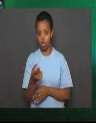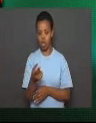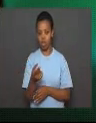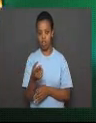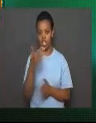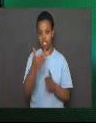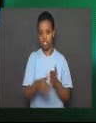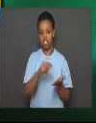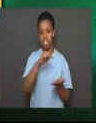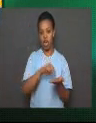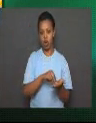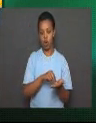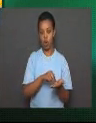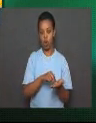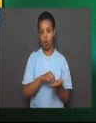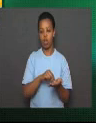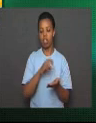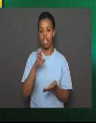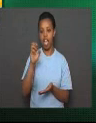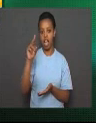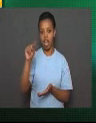restriction endonuclease enzyme.